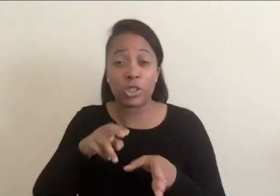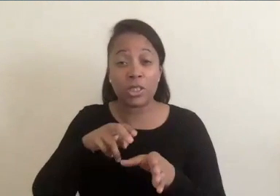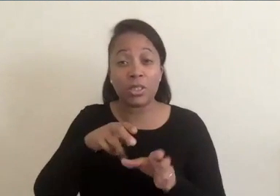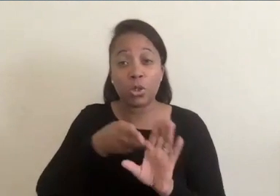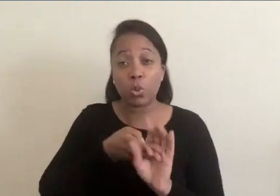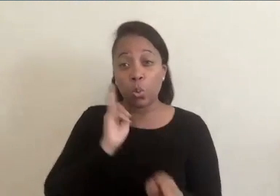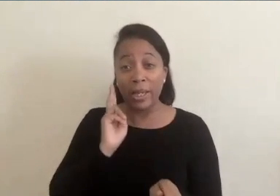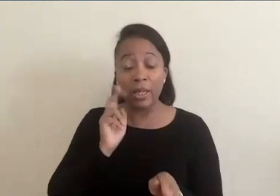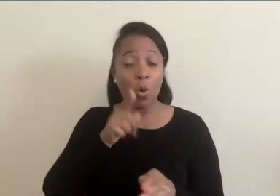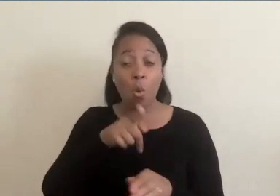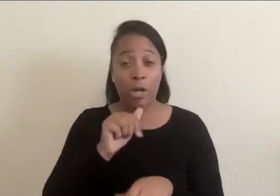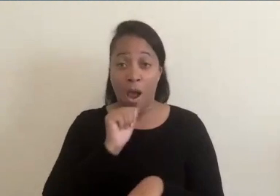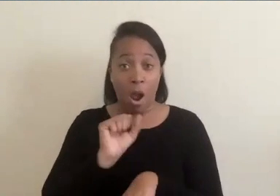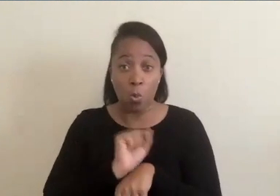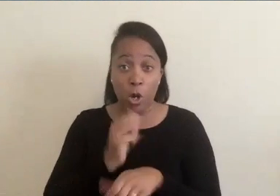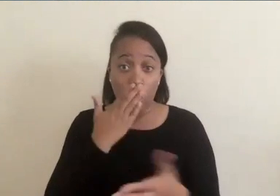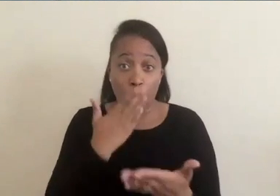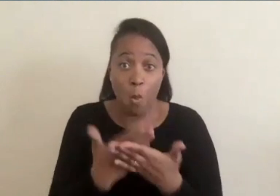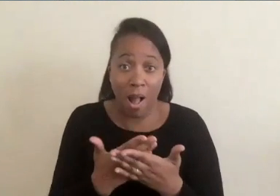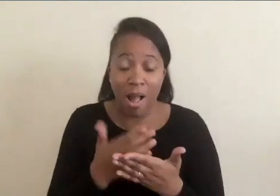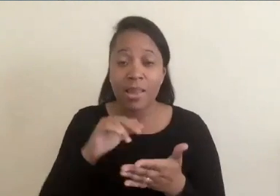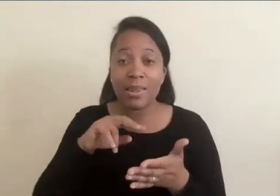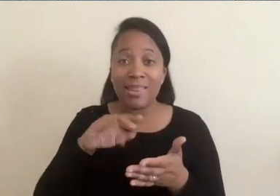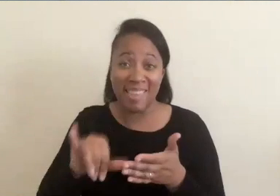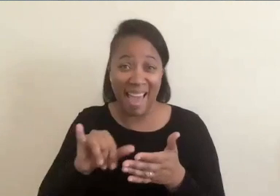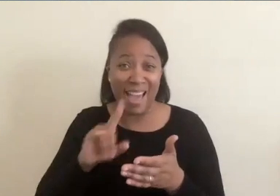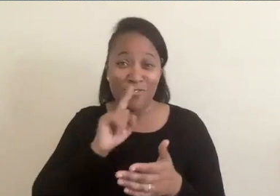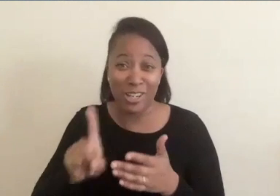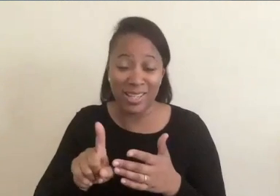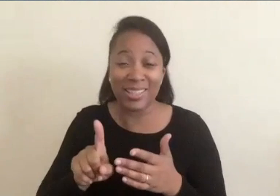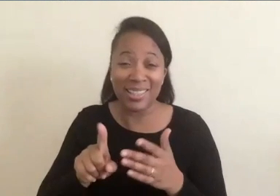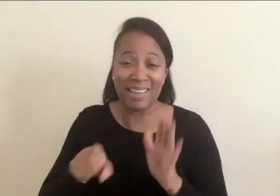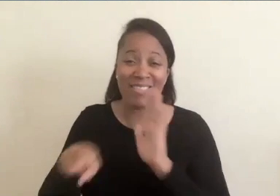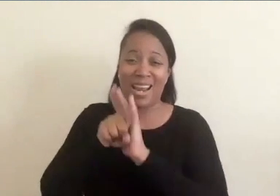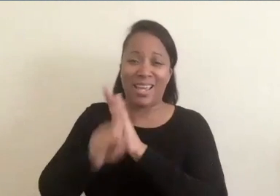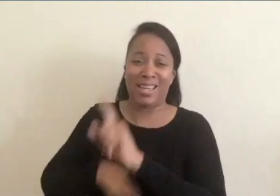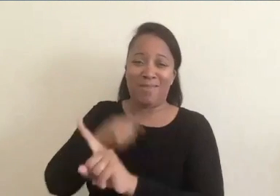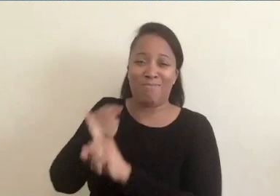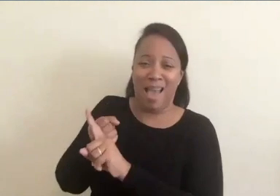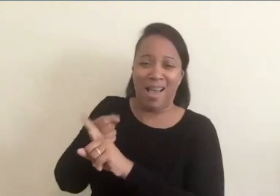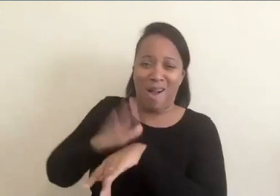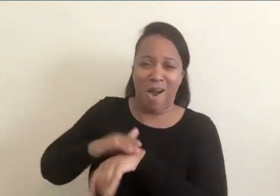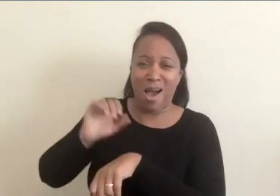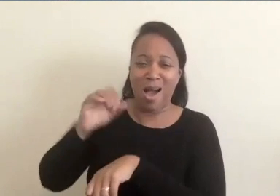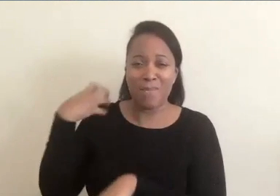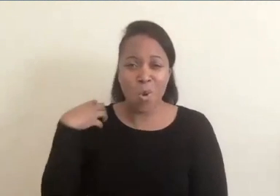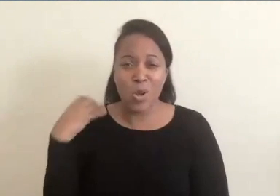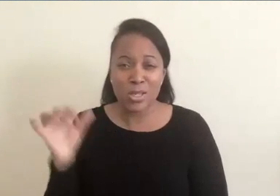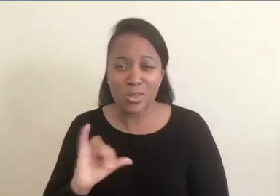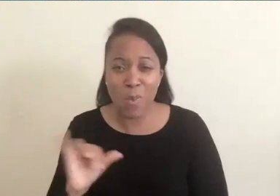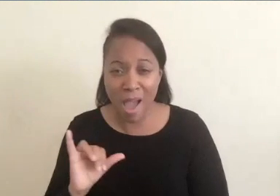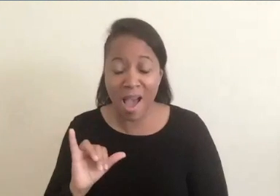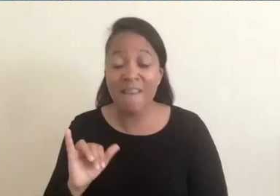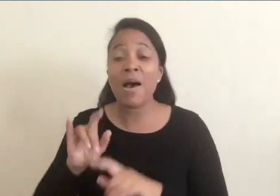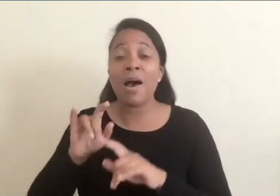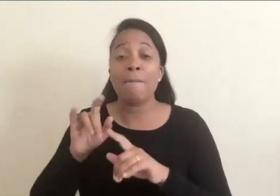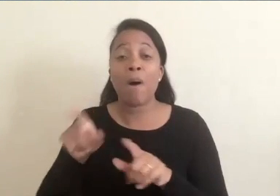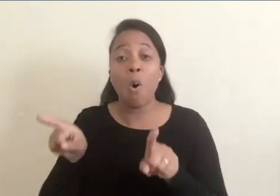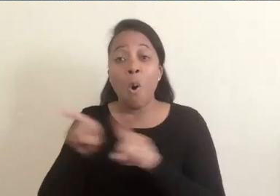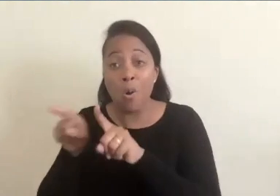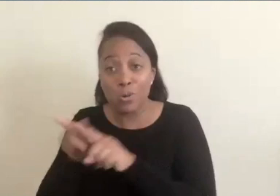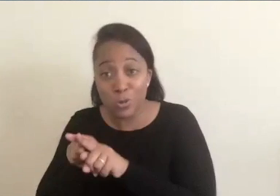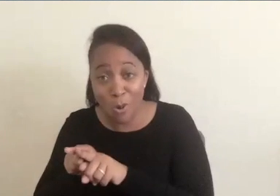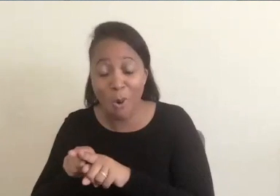or they may do a very bad job, which of course costs the employer dollars in terms of those sorts of things. You could